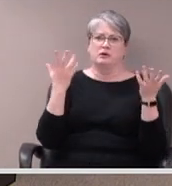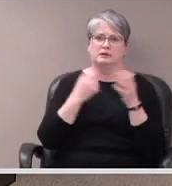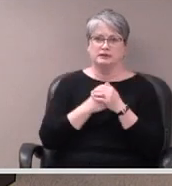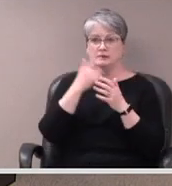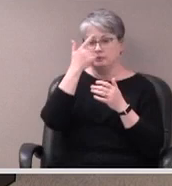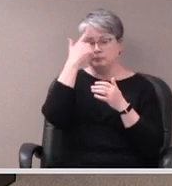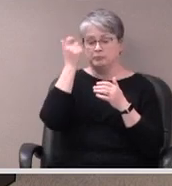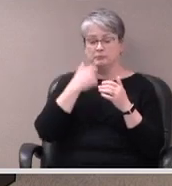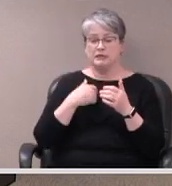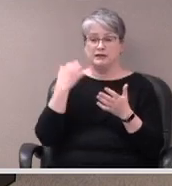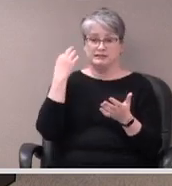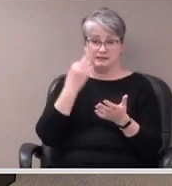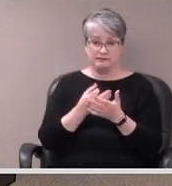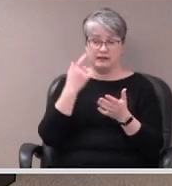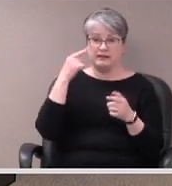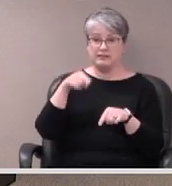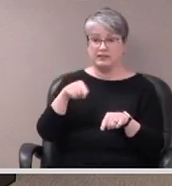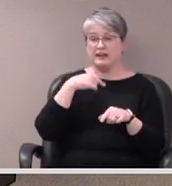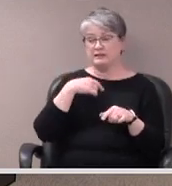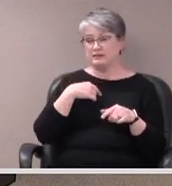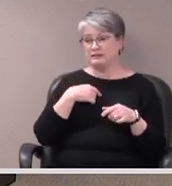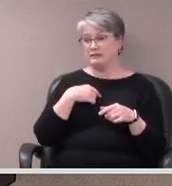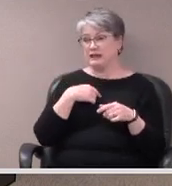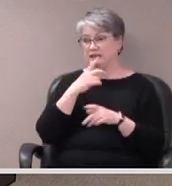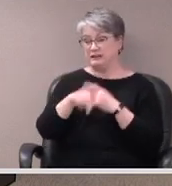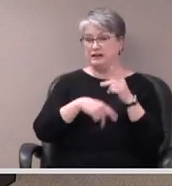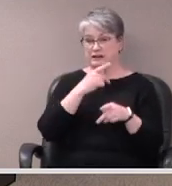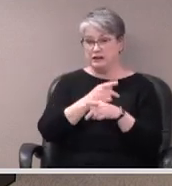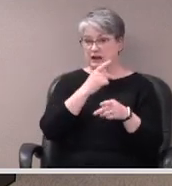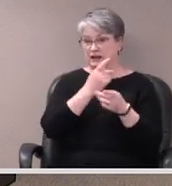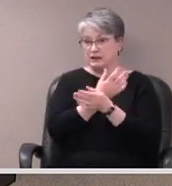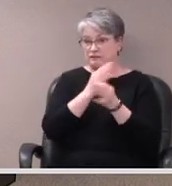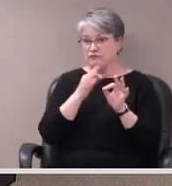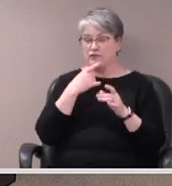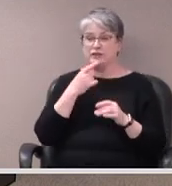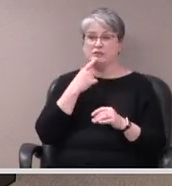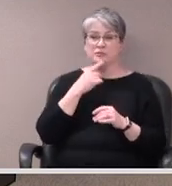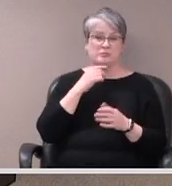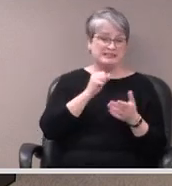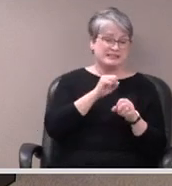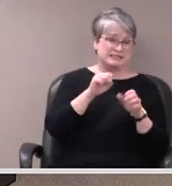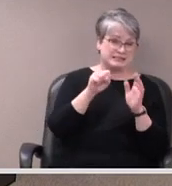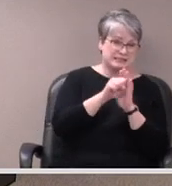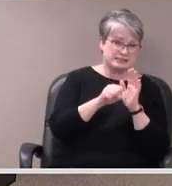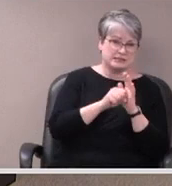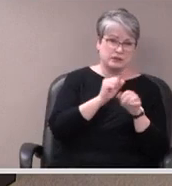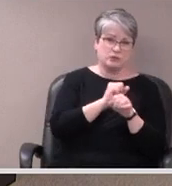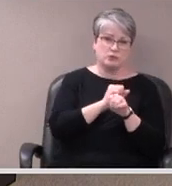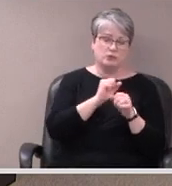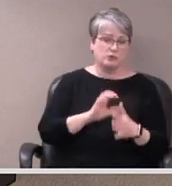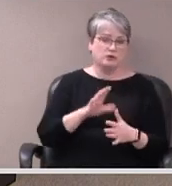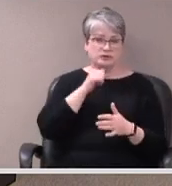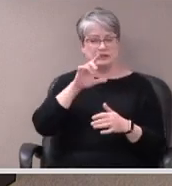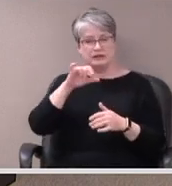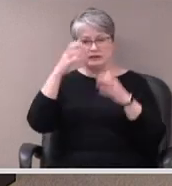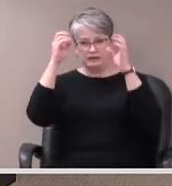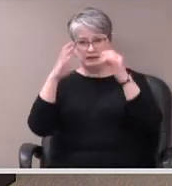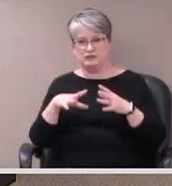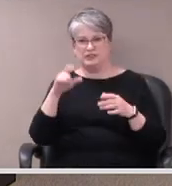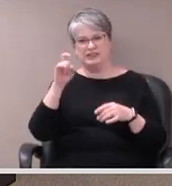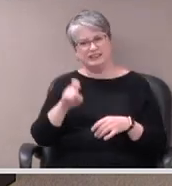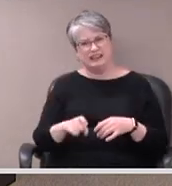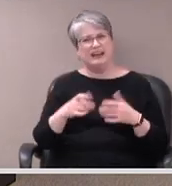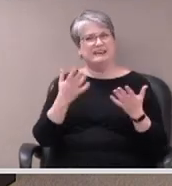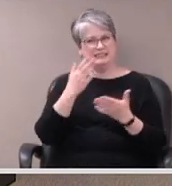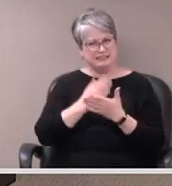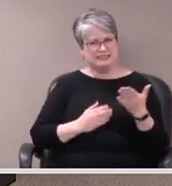of the fact that that type of freedom isn't afforded to teachers and state workers, this was part of the basis for some of the